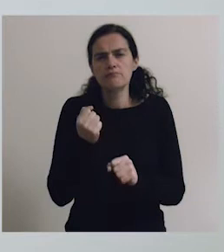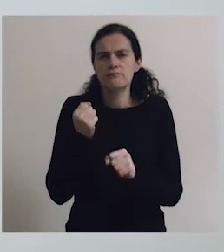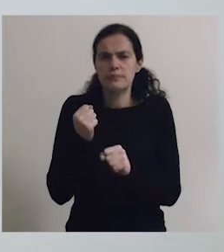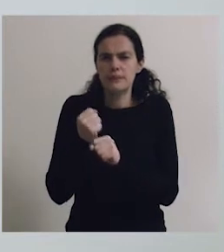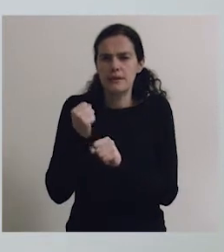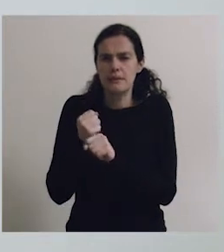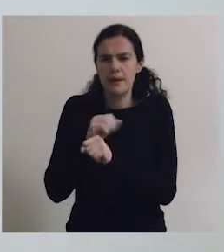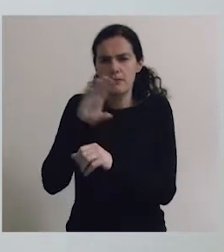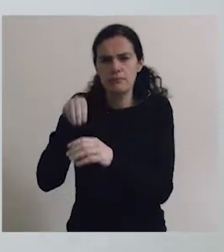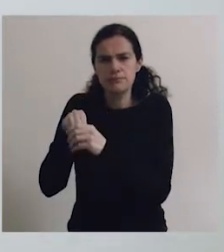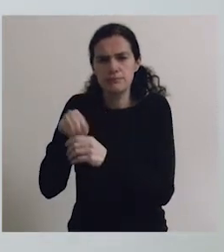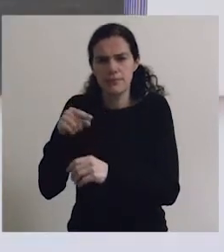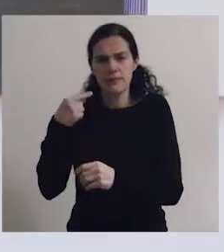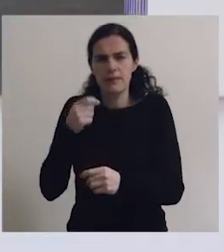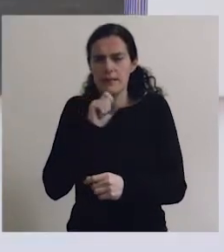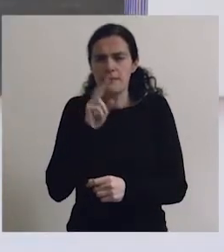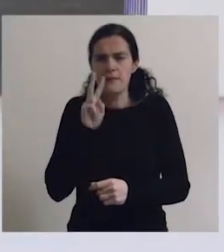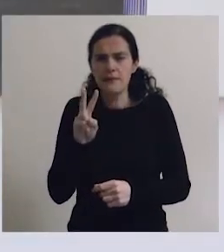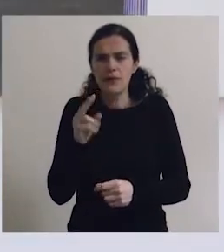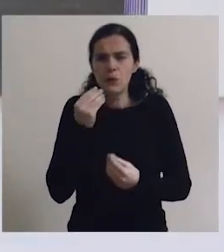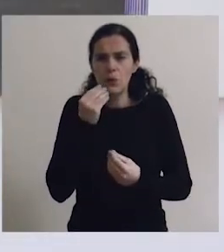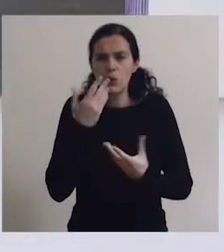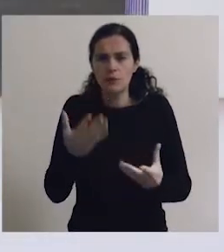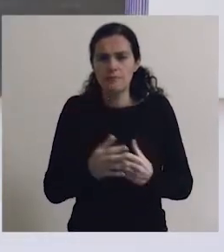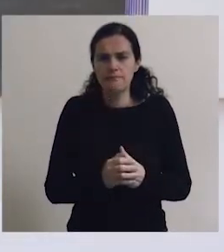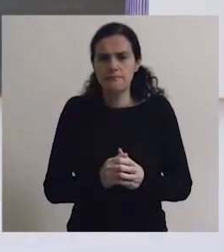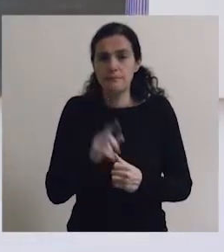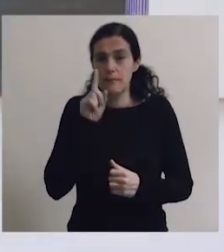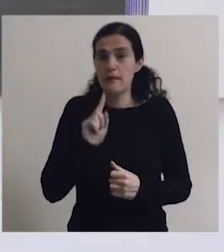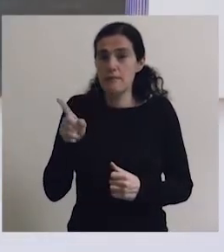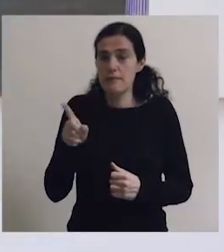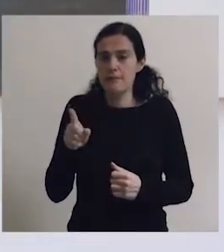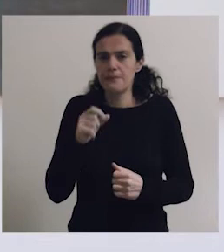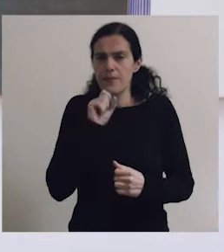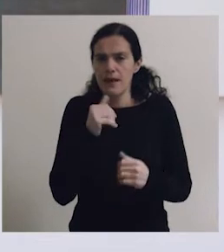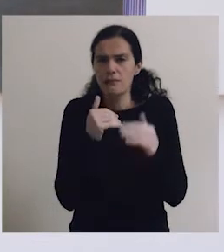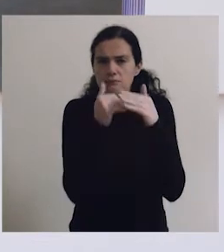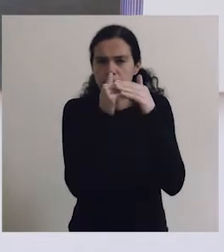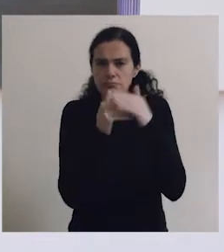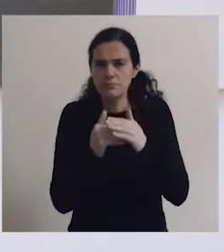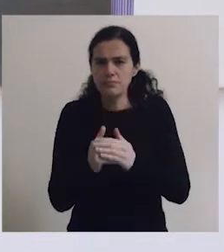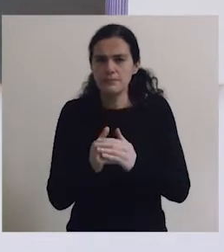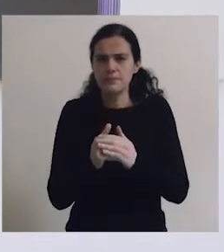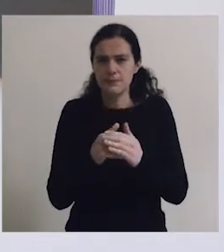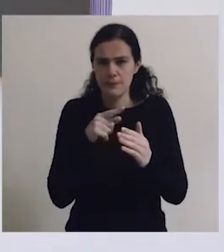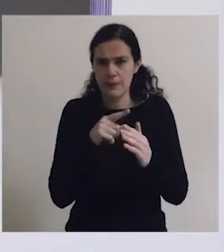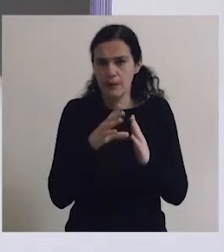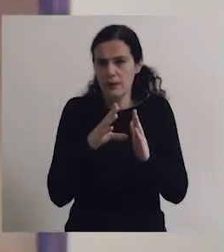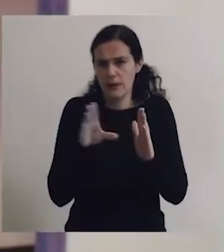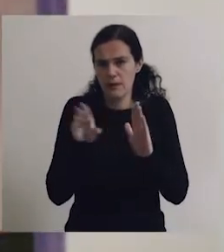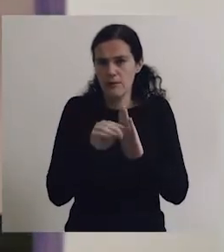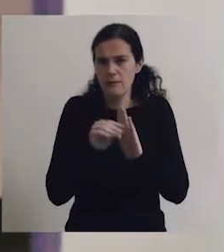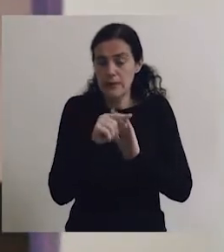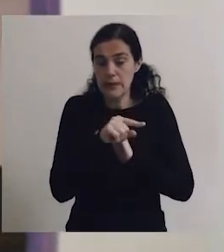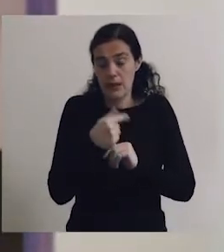quotation of Quaytman within her work. So you can see how Quaytman layers reference